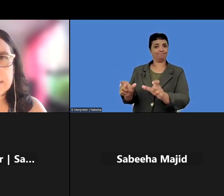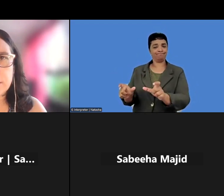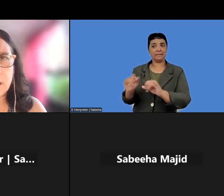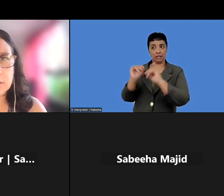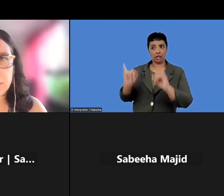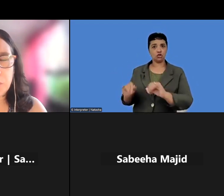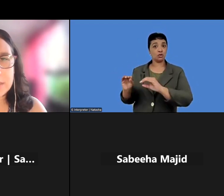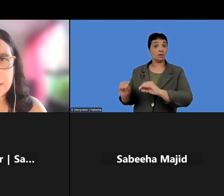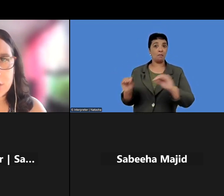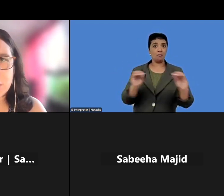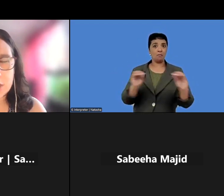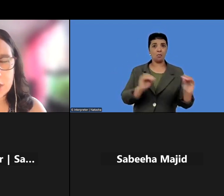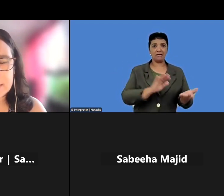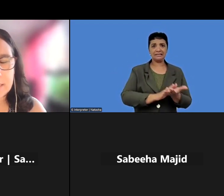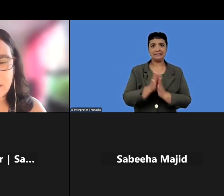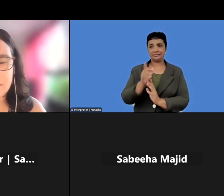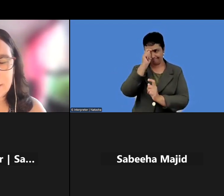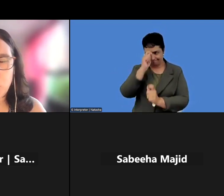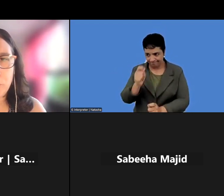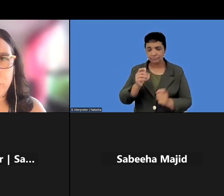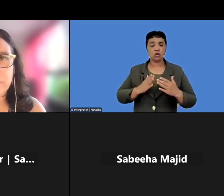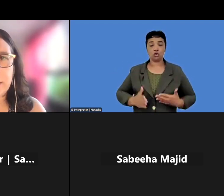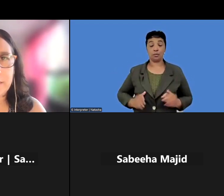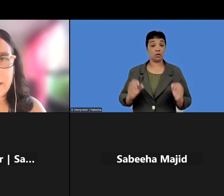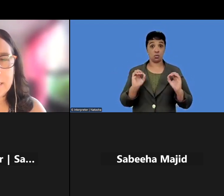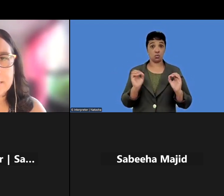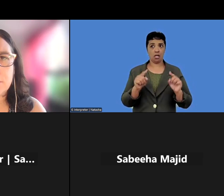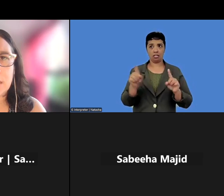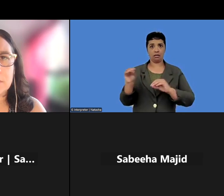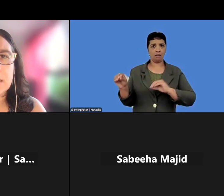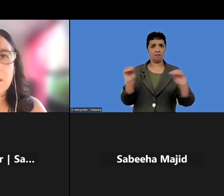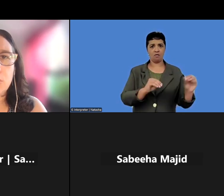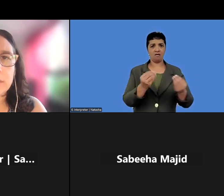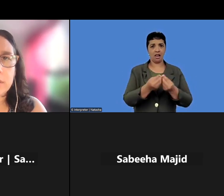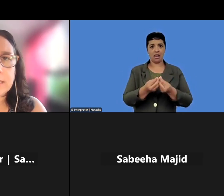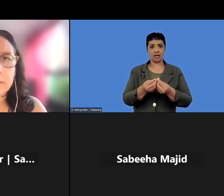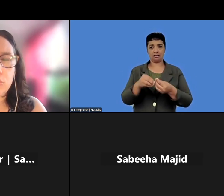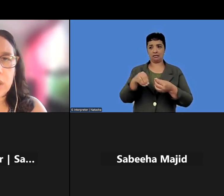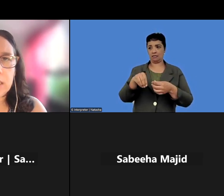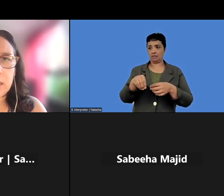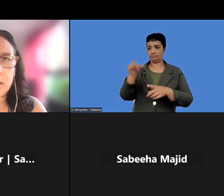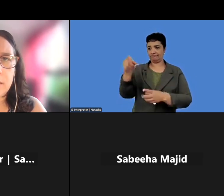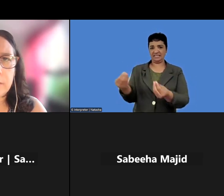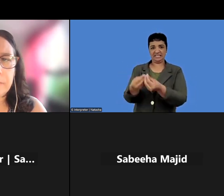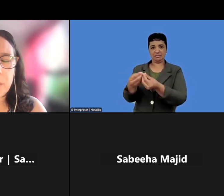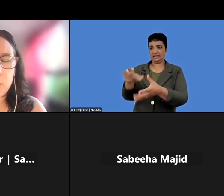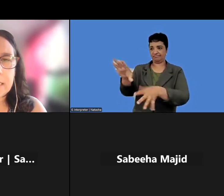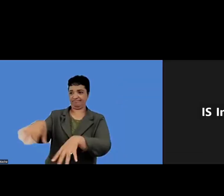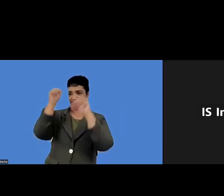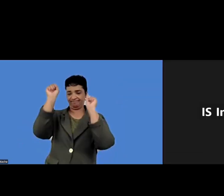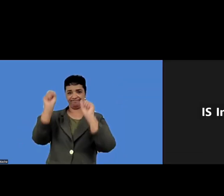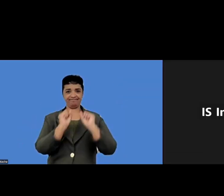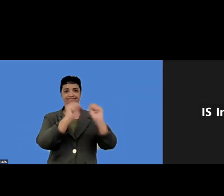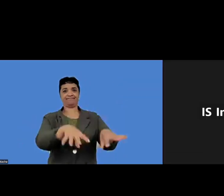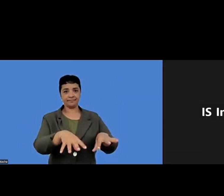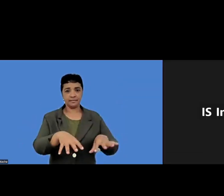They're not humans, it's just they were moved like things around rather than really there was any